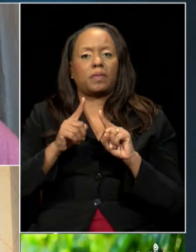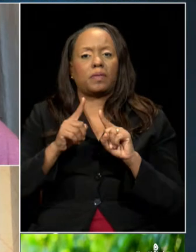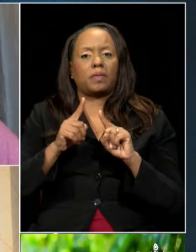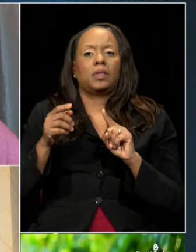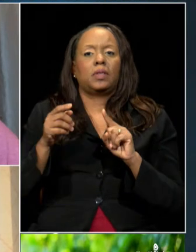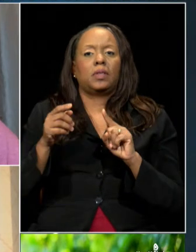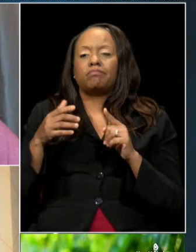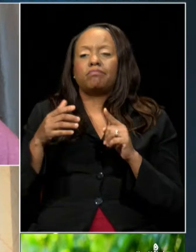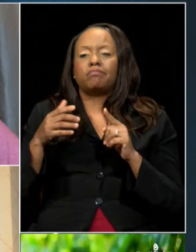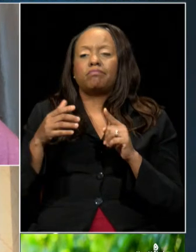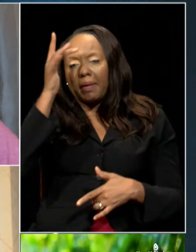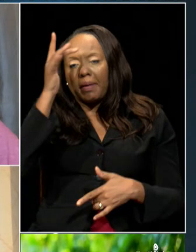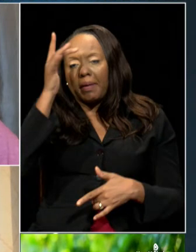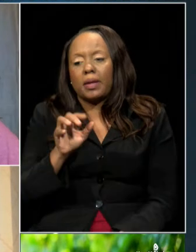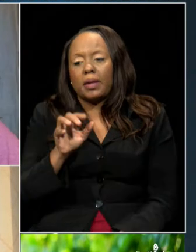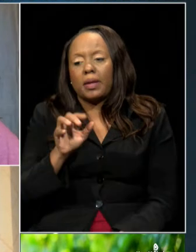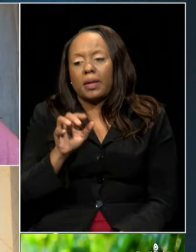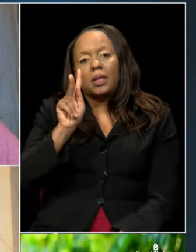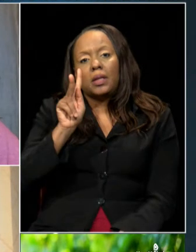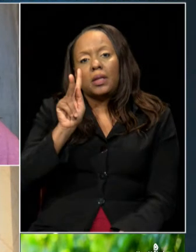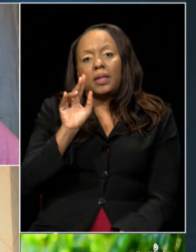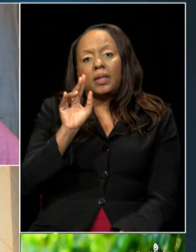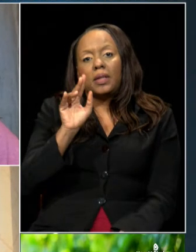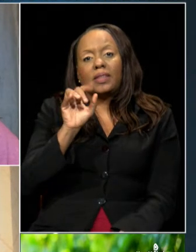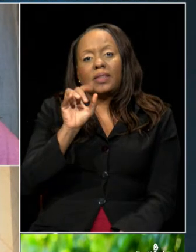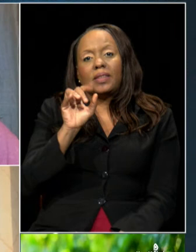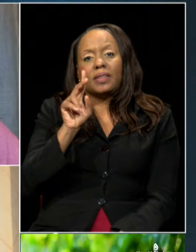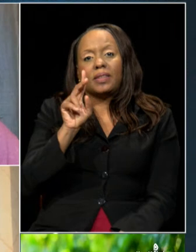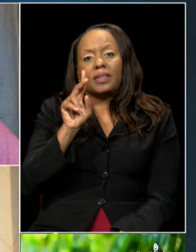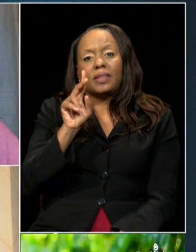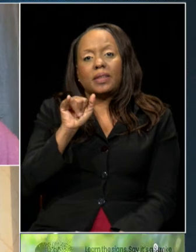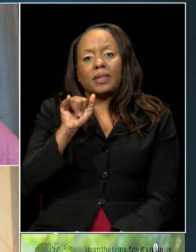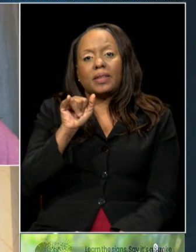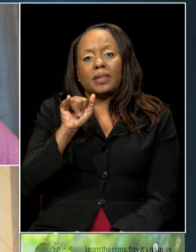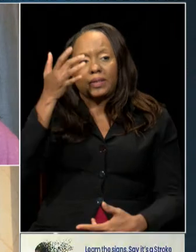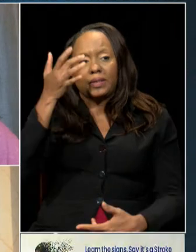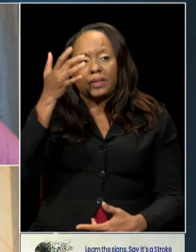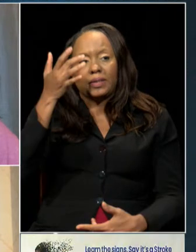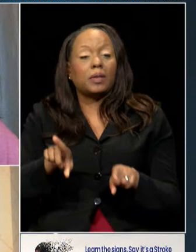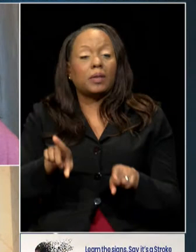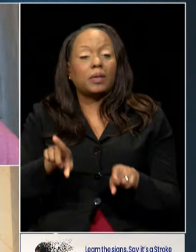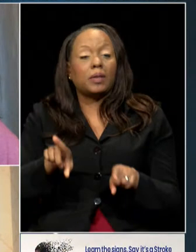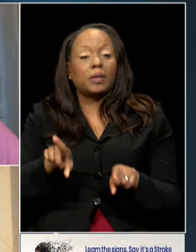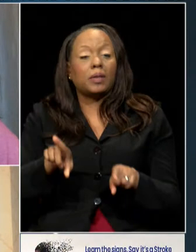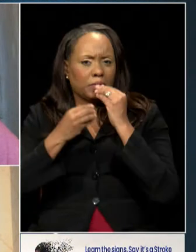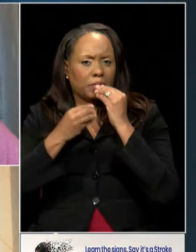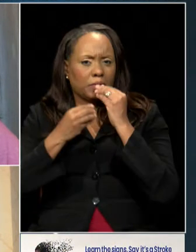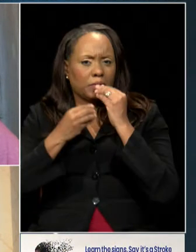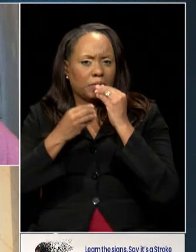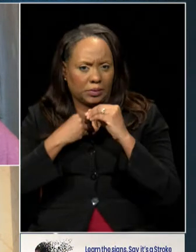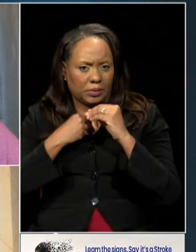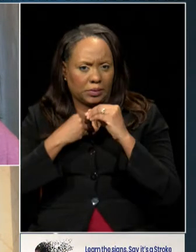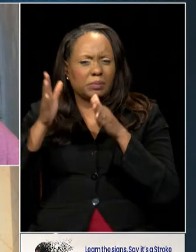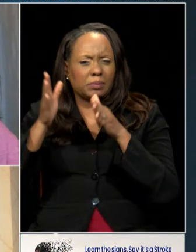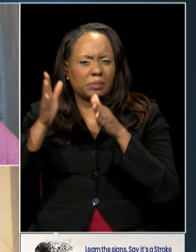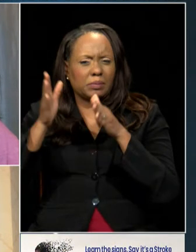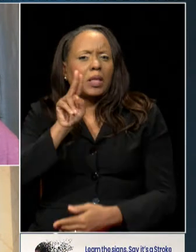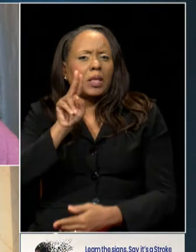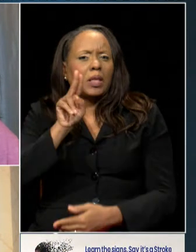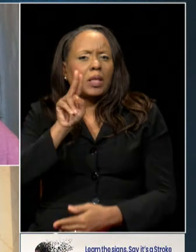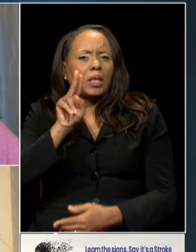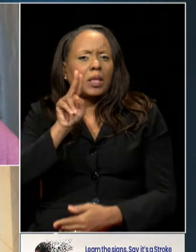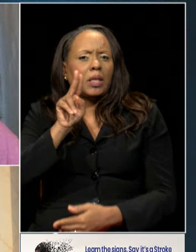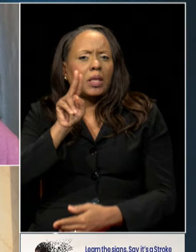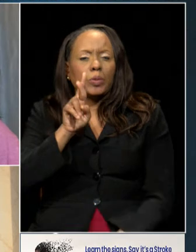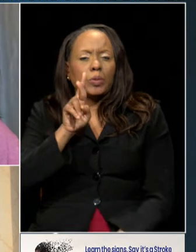disease. So we will be happy to hear from her. We have the nutritionist on board, thanks to the National Nutrition Center. Marianne